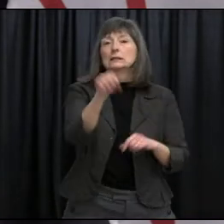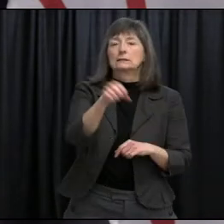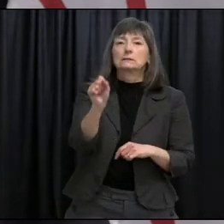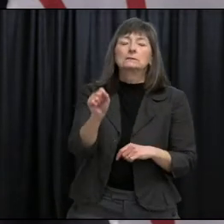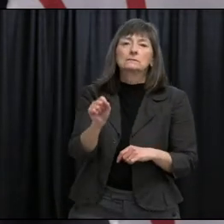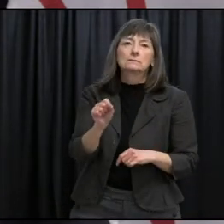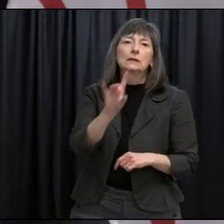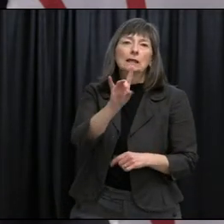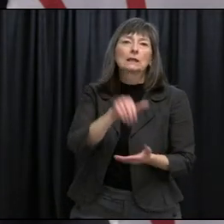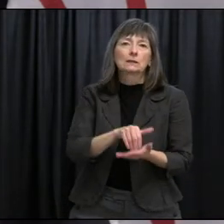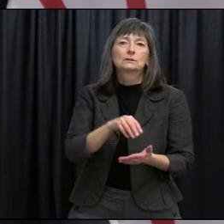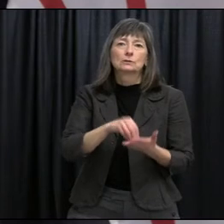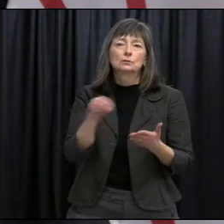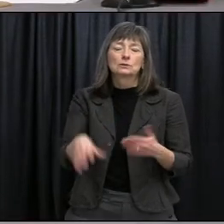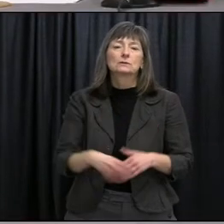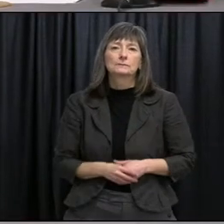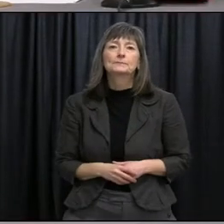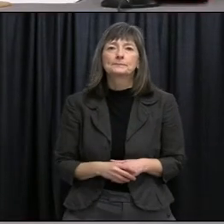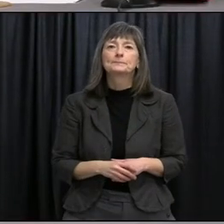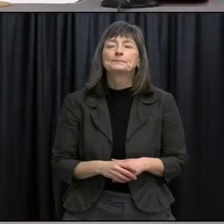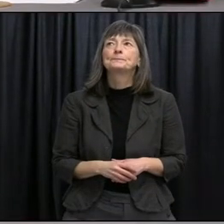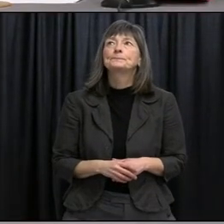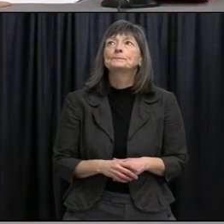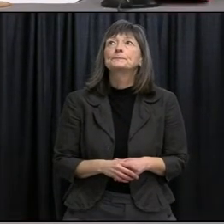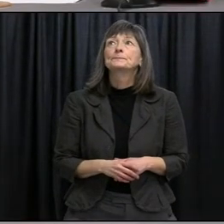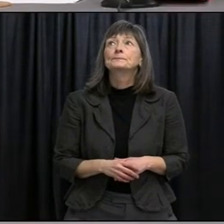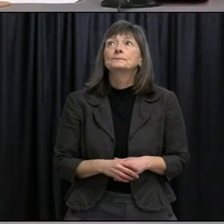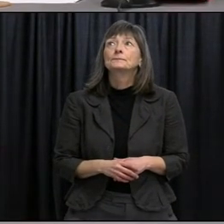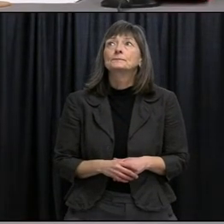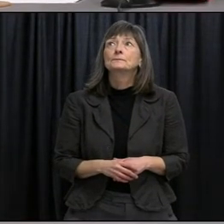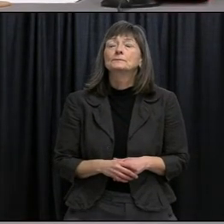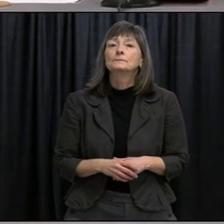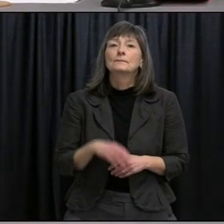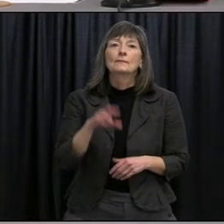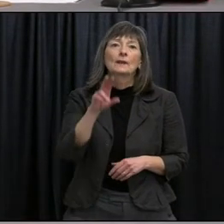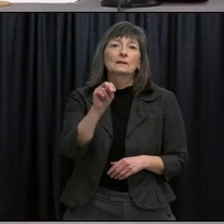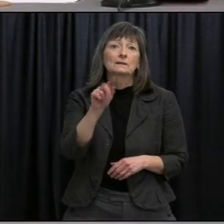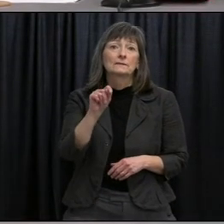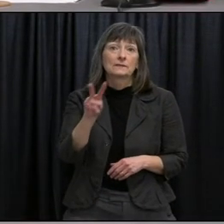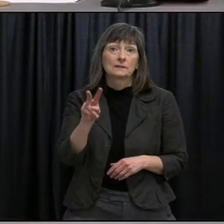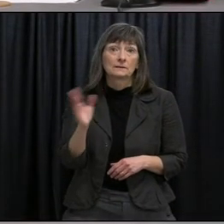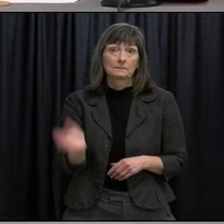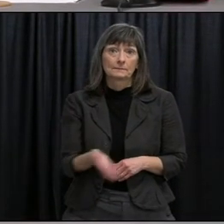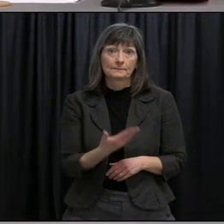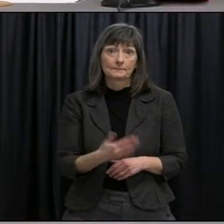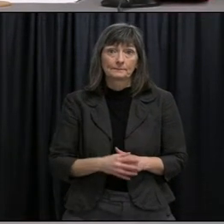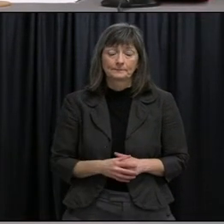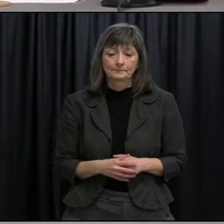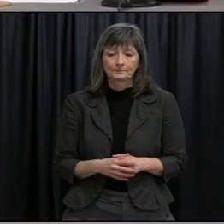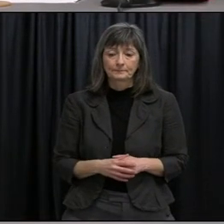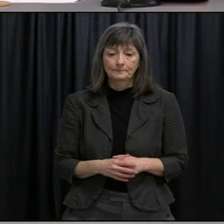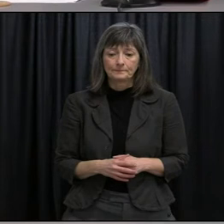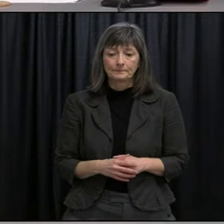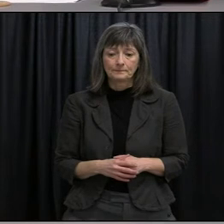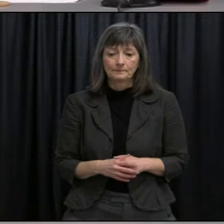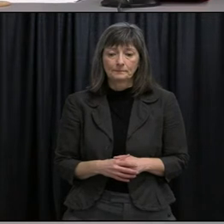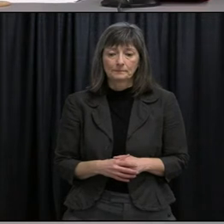Yes. Thank you, Chair. Yeah. Jody Cook, NTV News, do you have a final question?